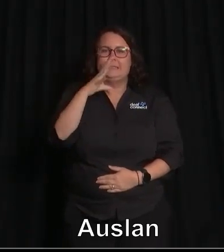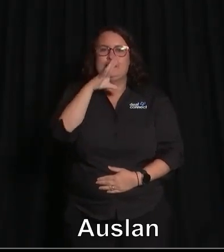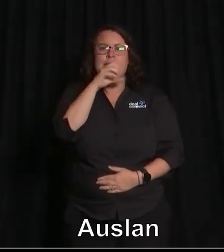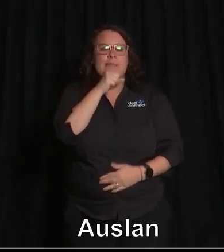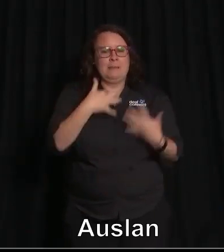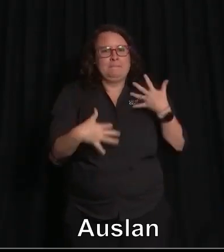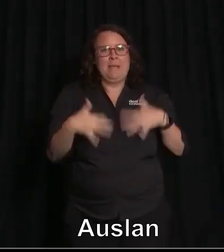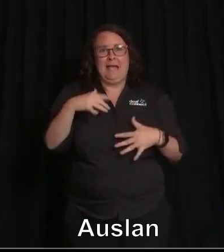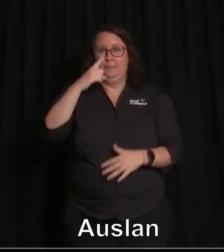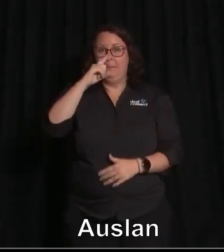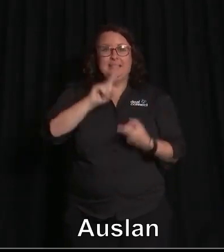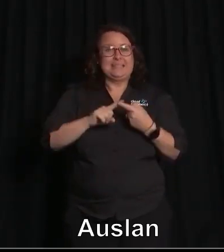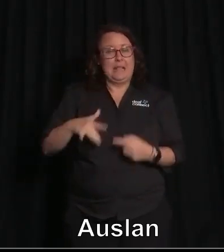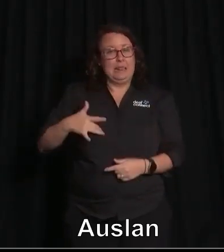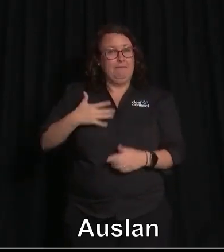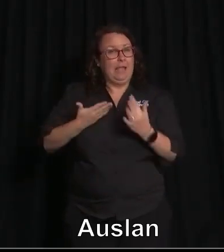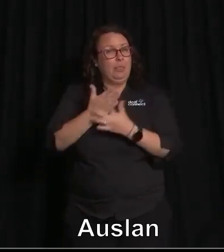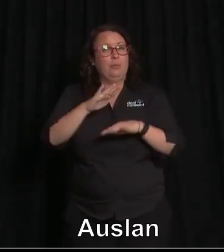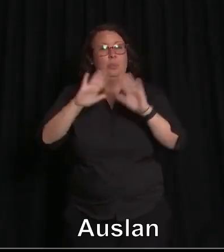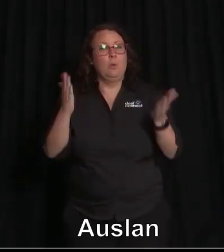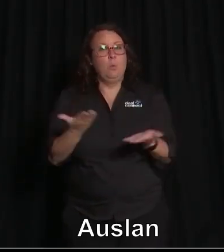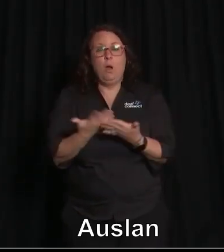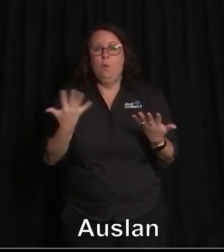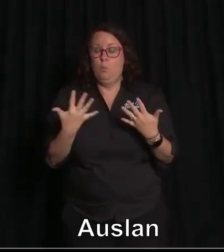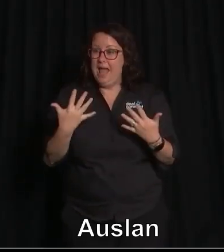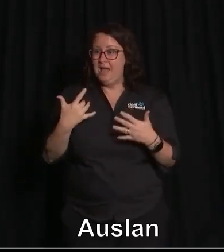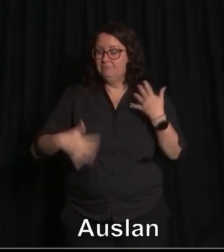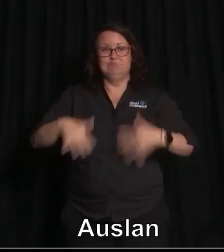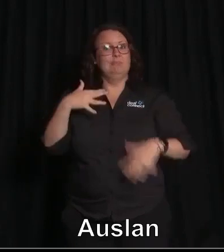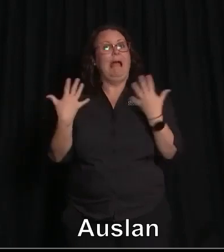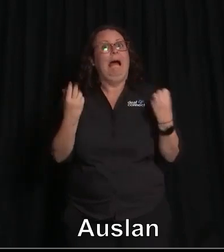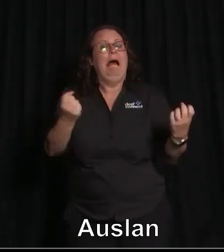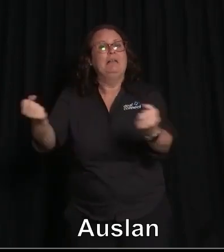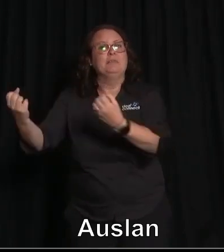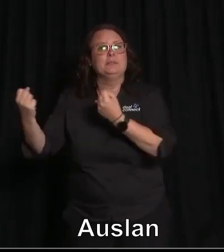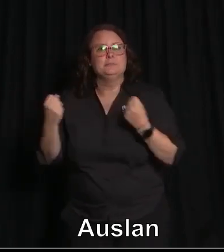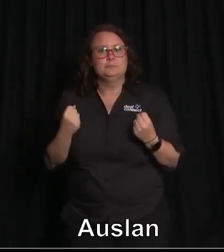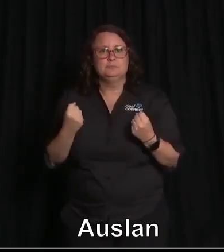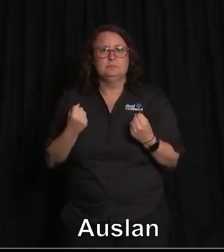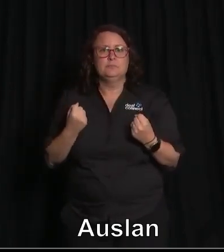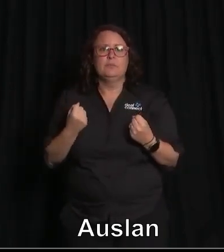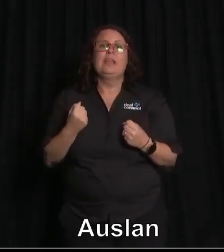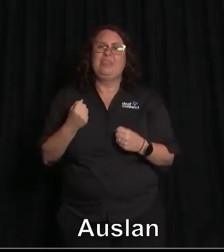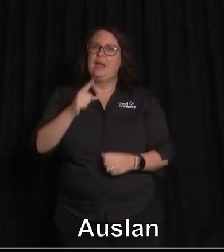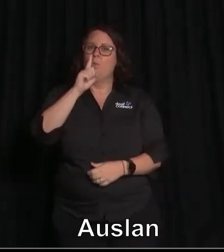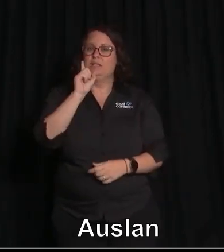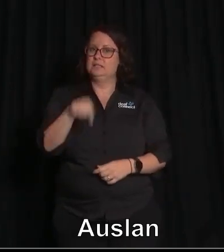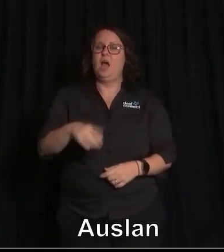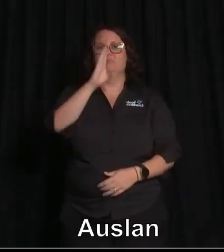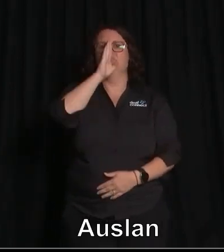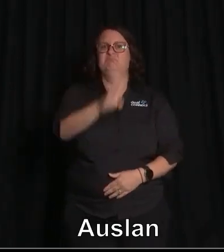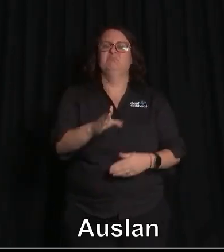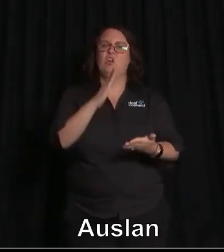survivors amongst us today is really important in our struggle. And then we got real, really, really